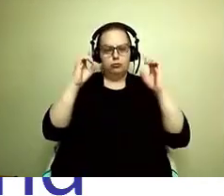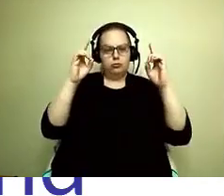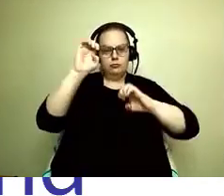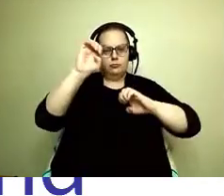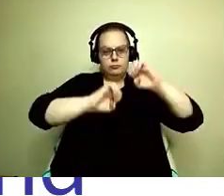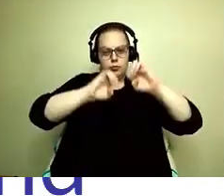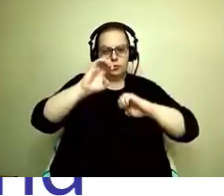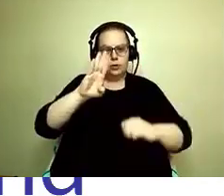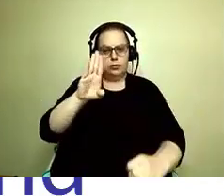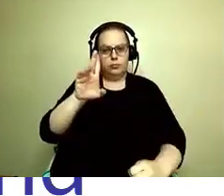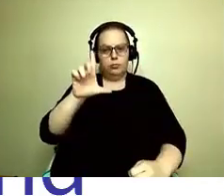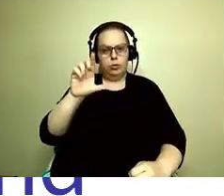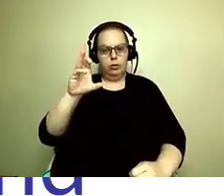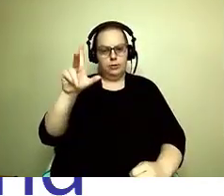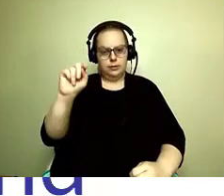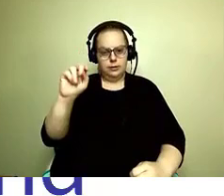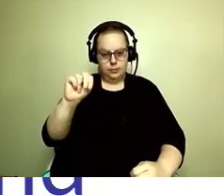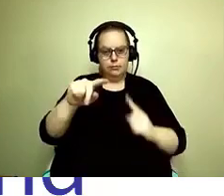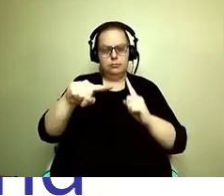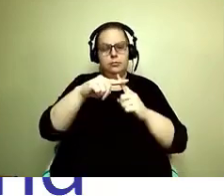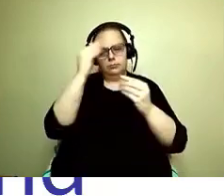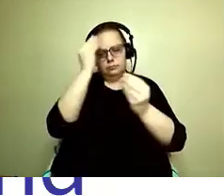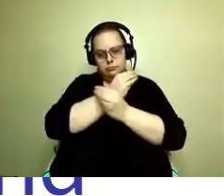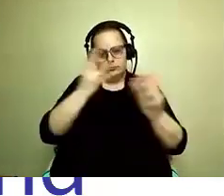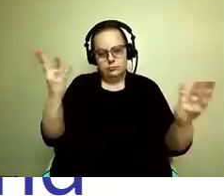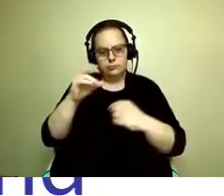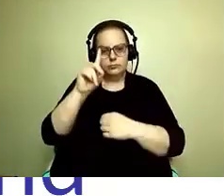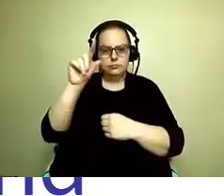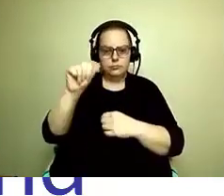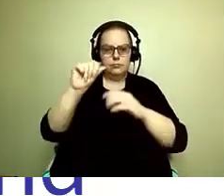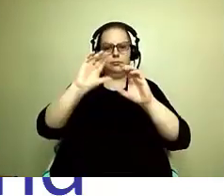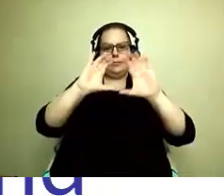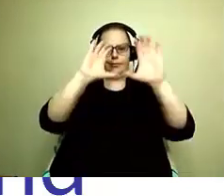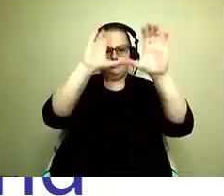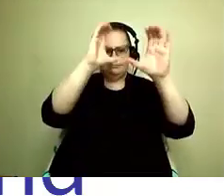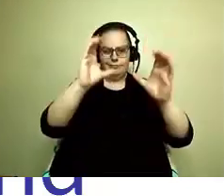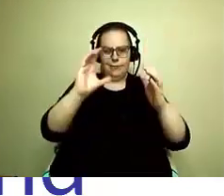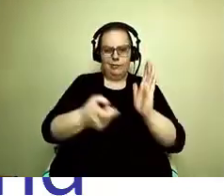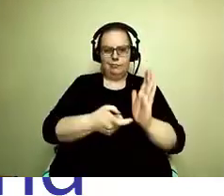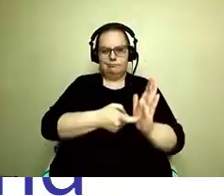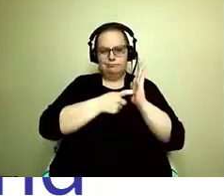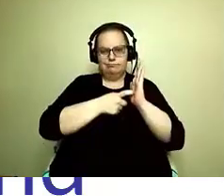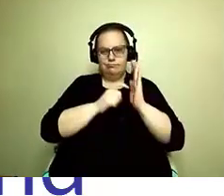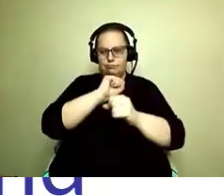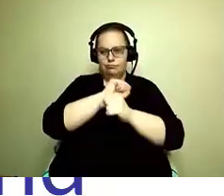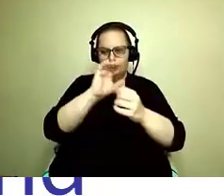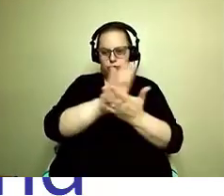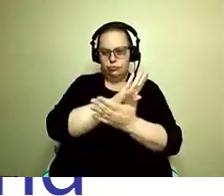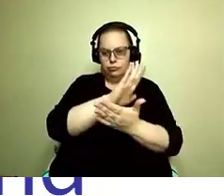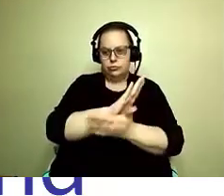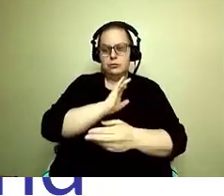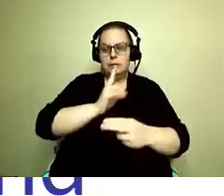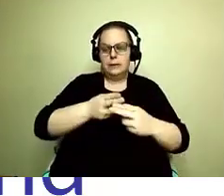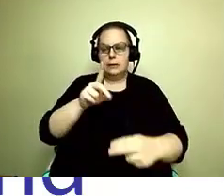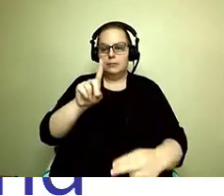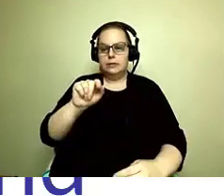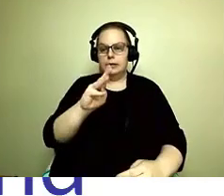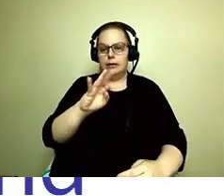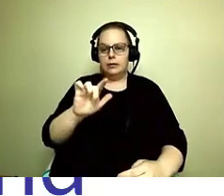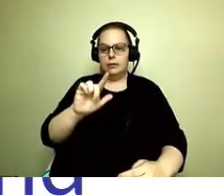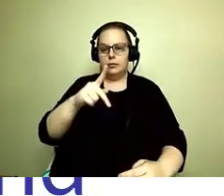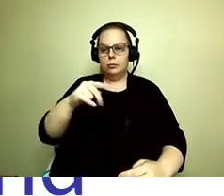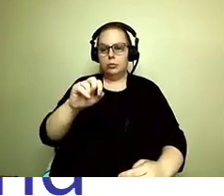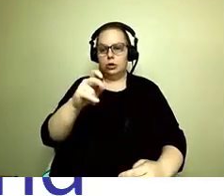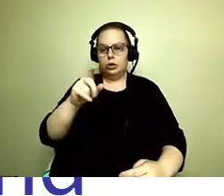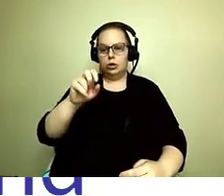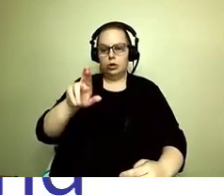Bulletin, and we are also going to be providing an update on the disability category criteria worksheets. My name is Daniel Parker. I'm an assistant director on the